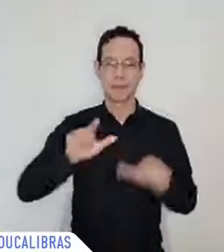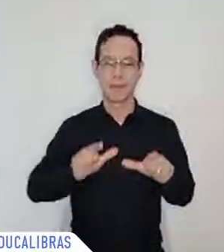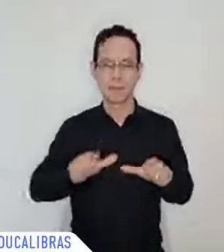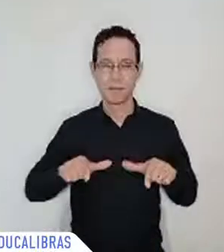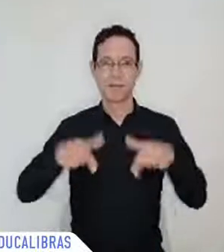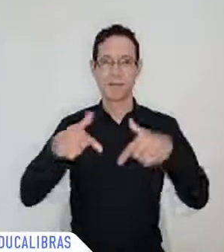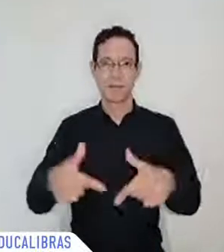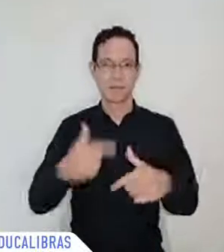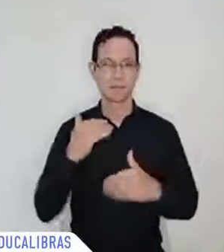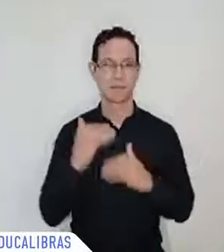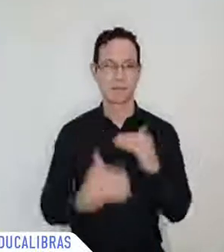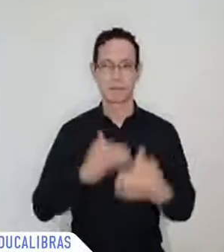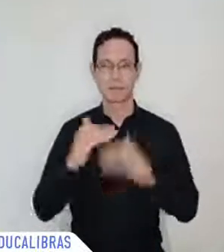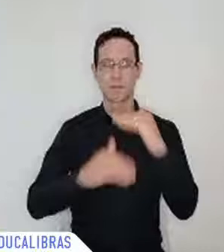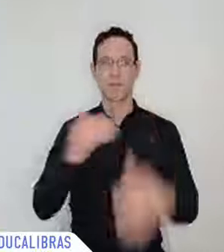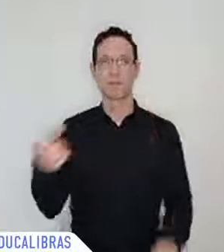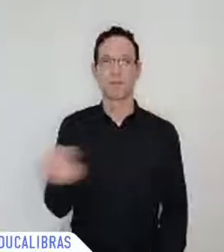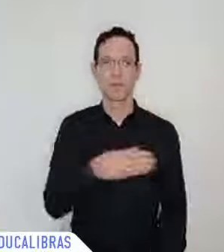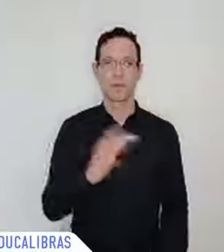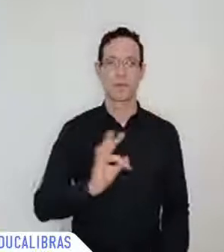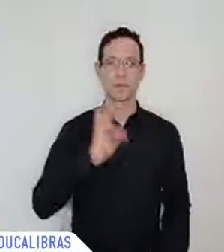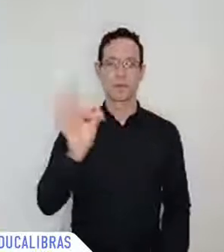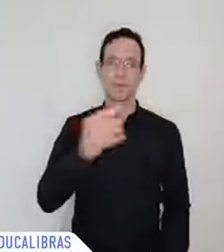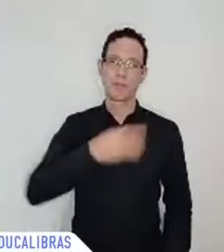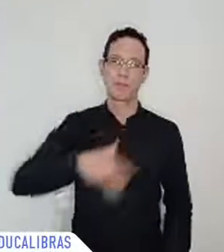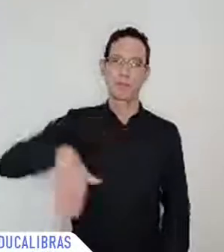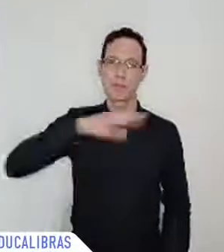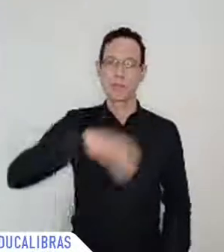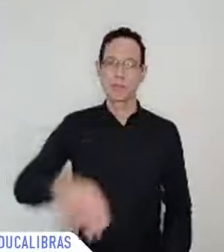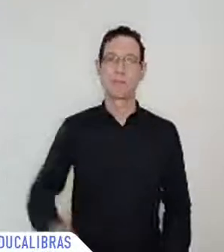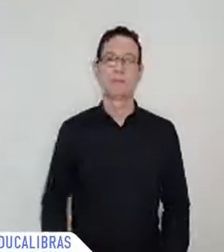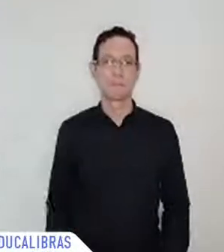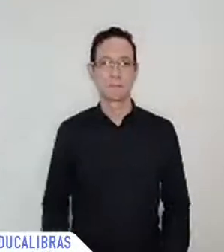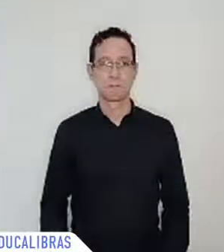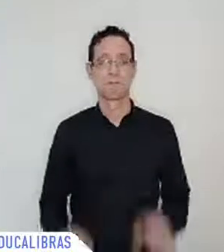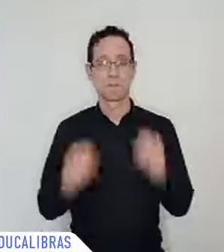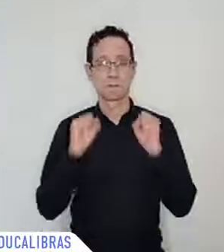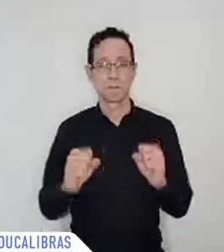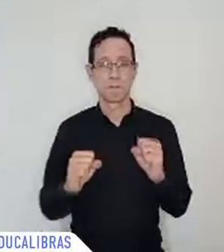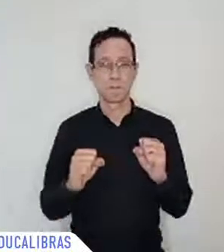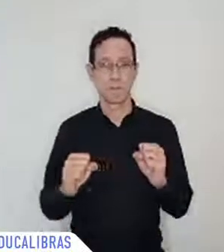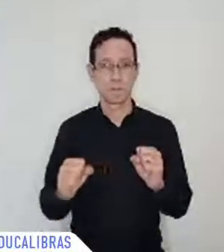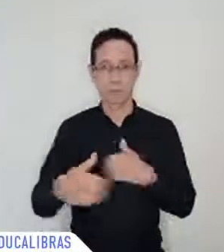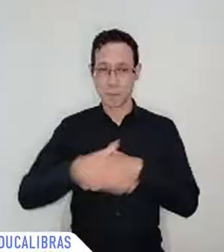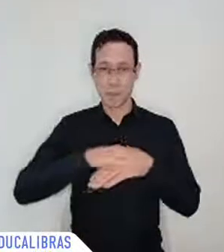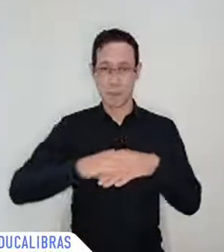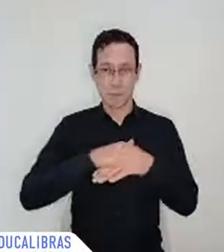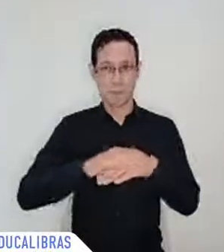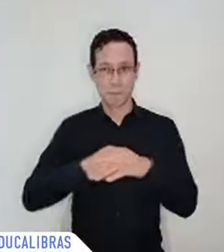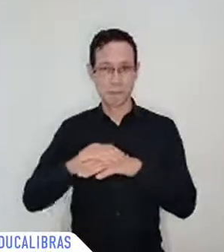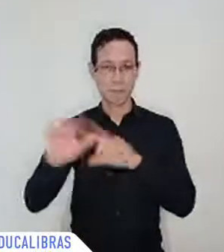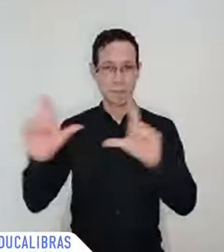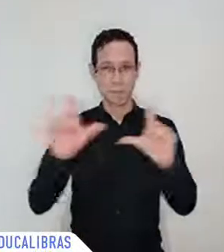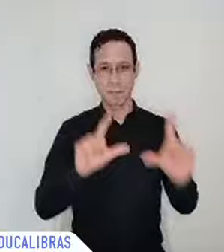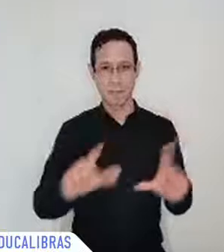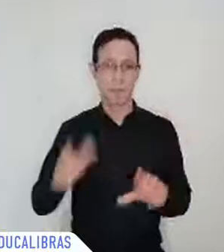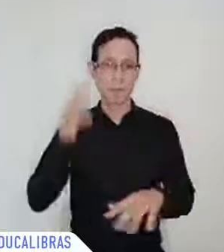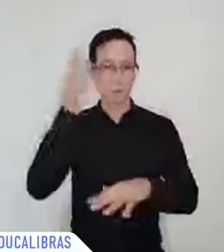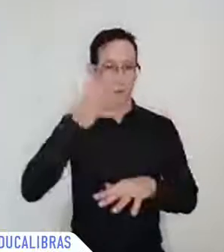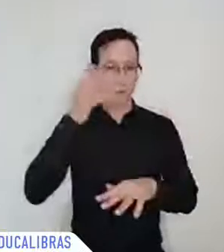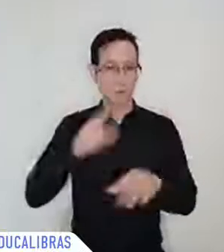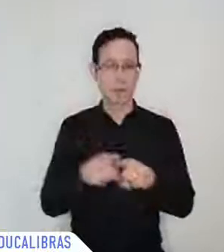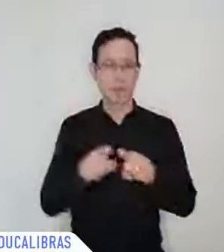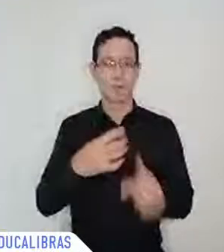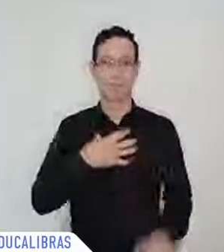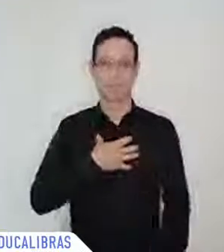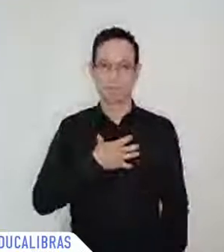is focused on action so we can build a new future for all of us. So let's